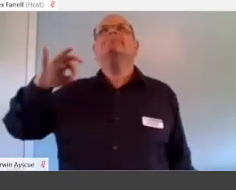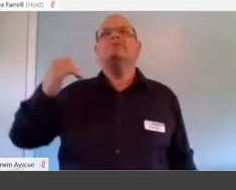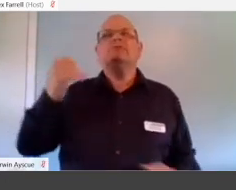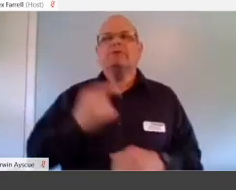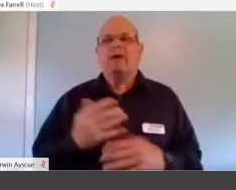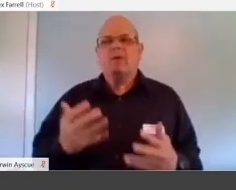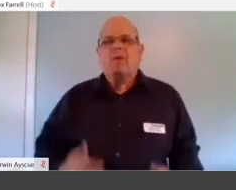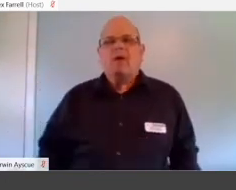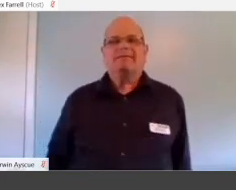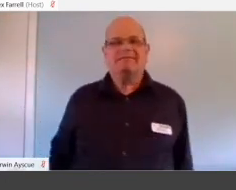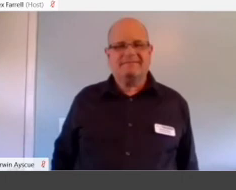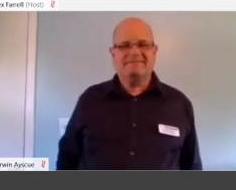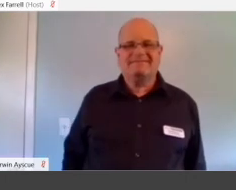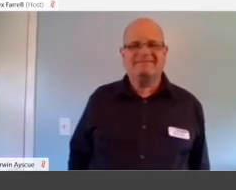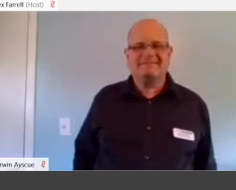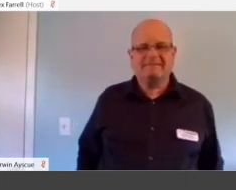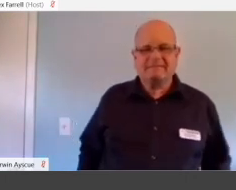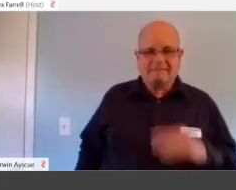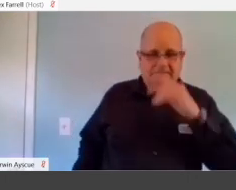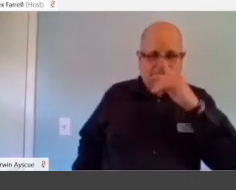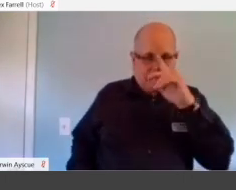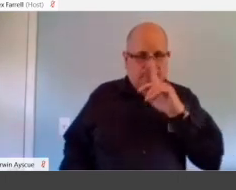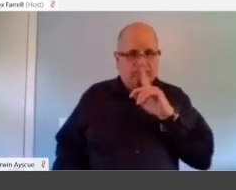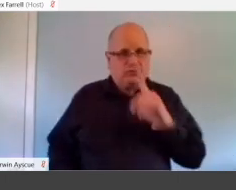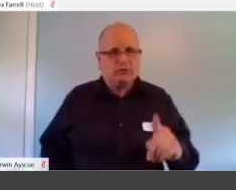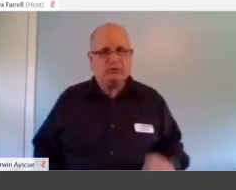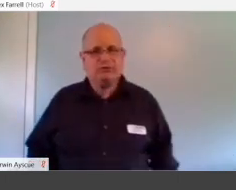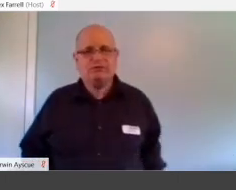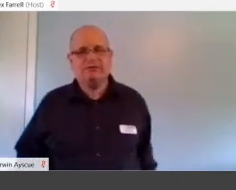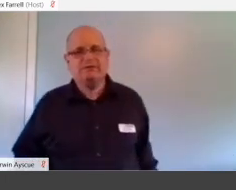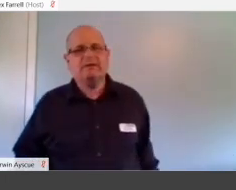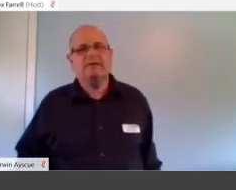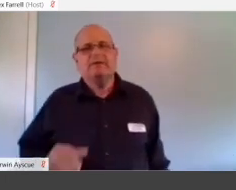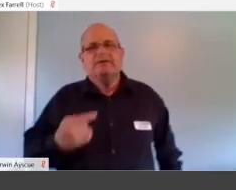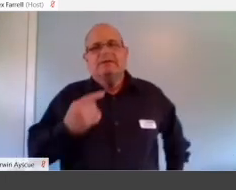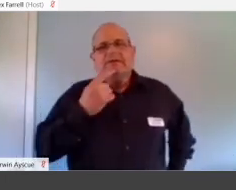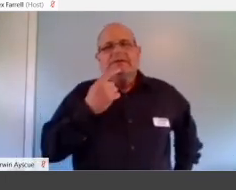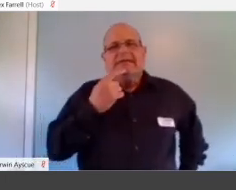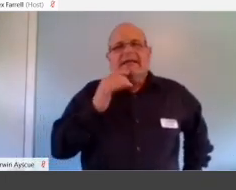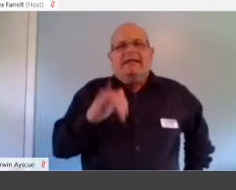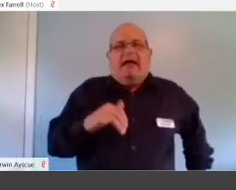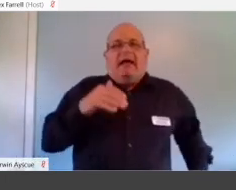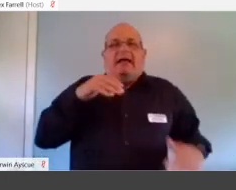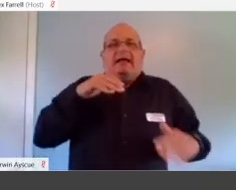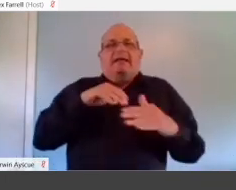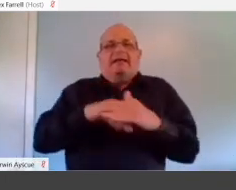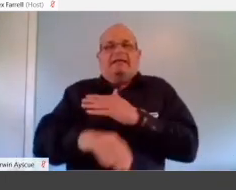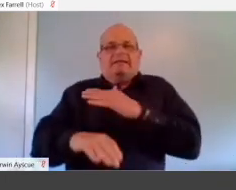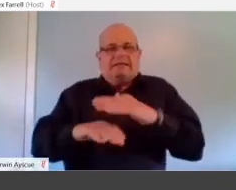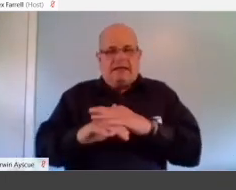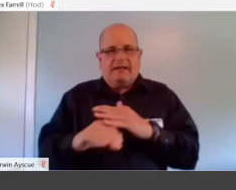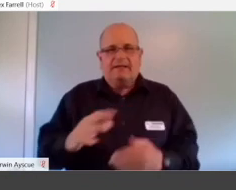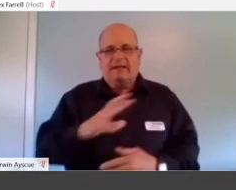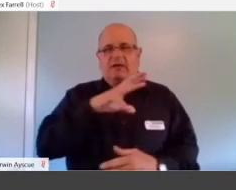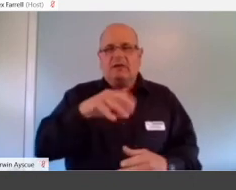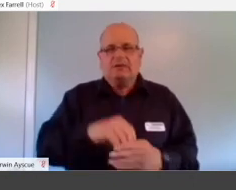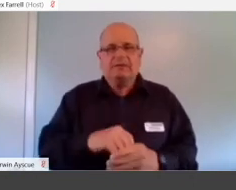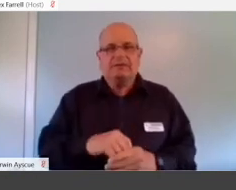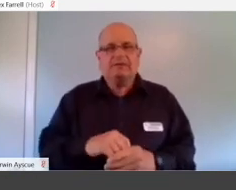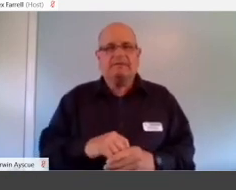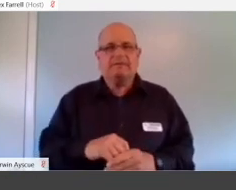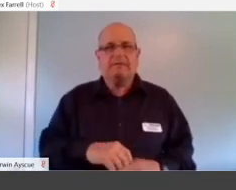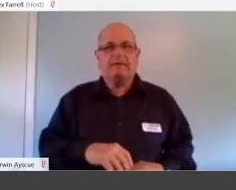Leslie, you want to go first? Sure. I just want to put out there that accessibility and inclusivity doesn't need to